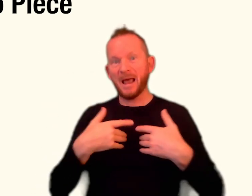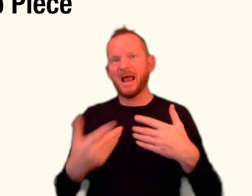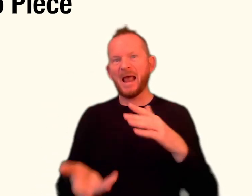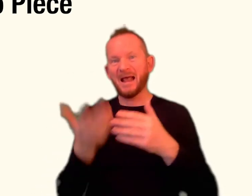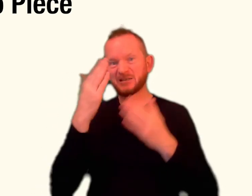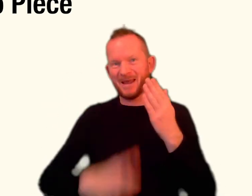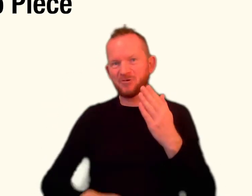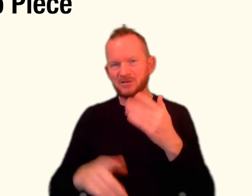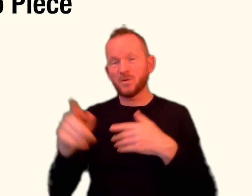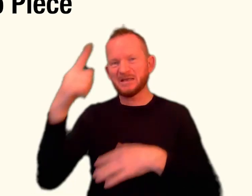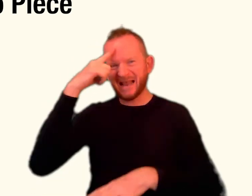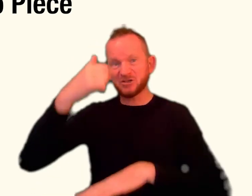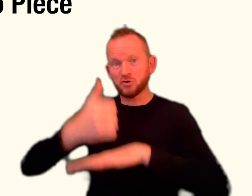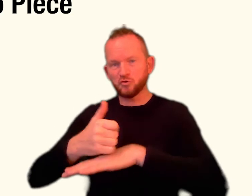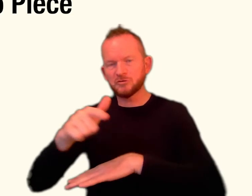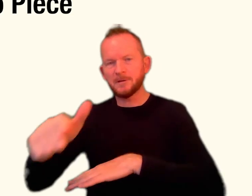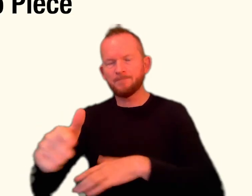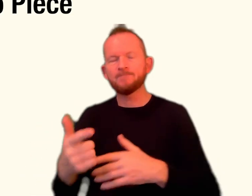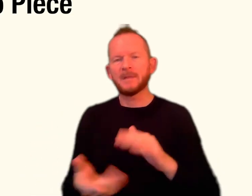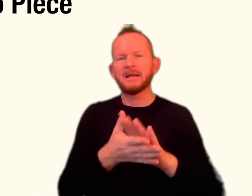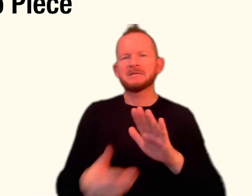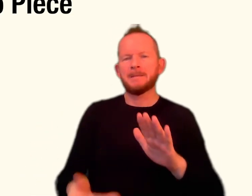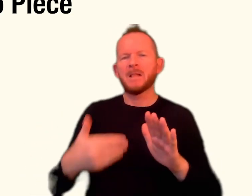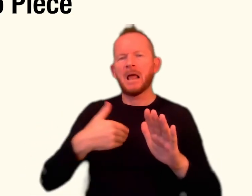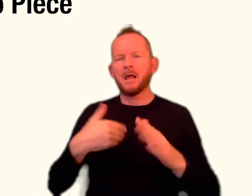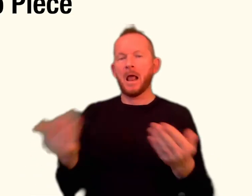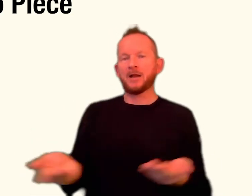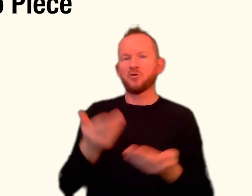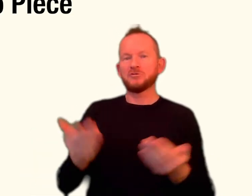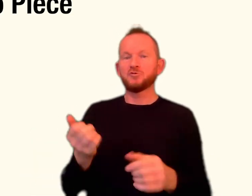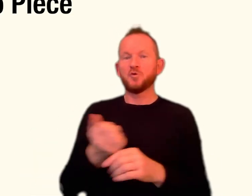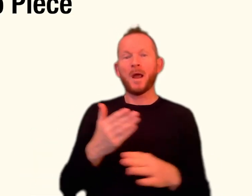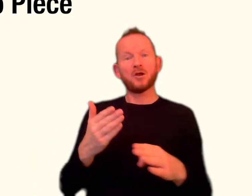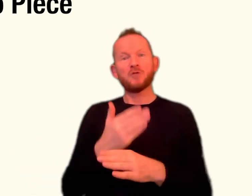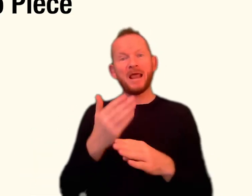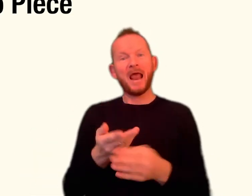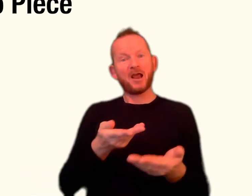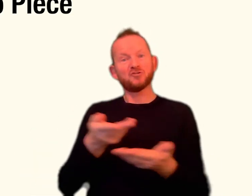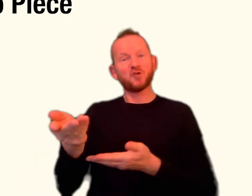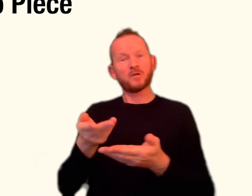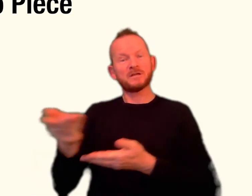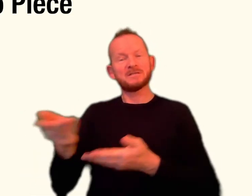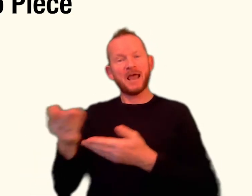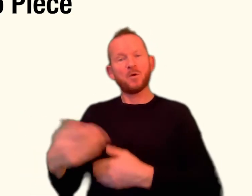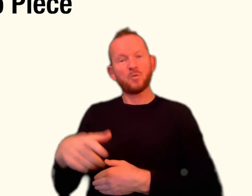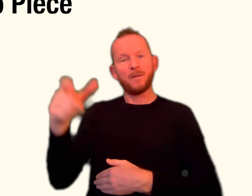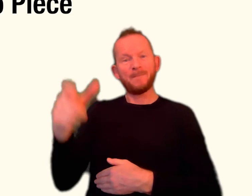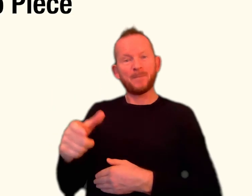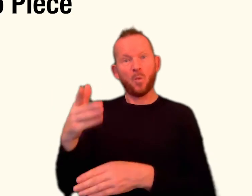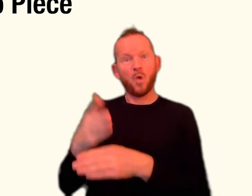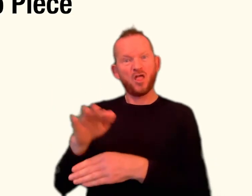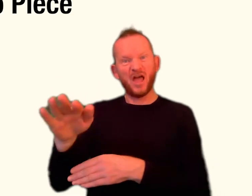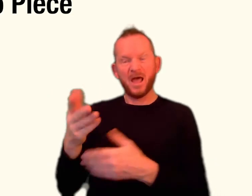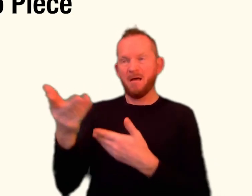with this institution was an instance in which I was encouraged to do some career consultancy with one of the people that worked there. It